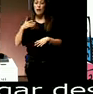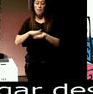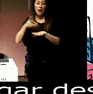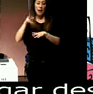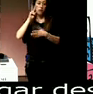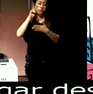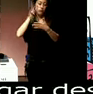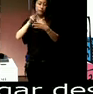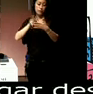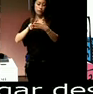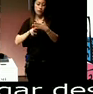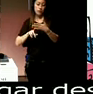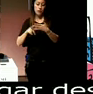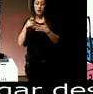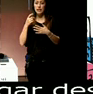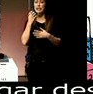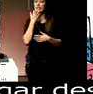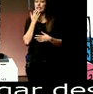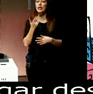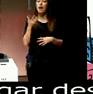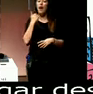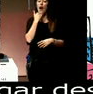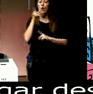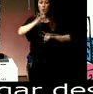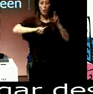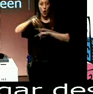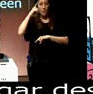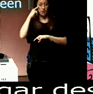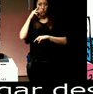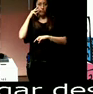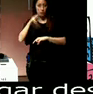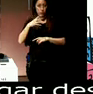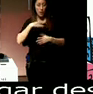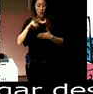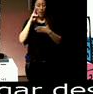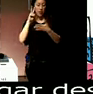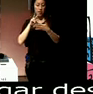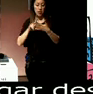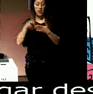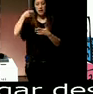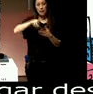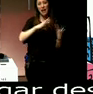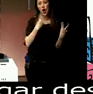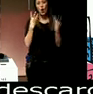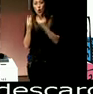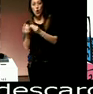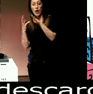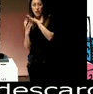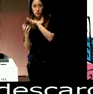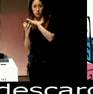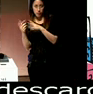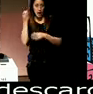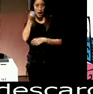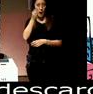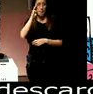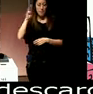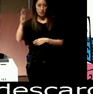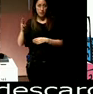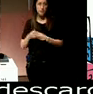the screen readers from the Android or from the iPhone ones. It